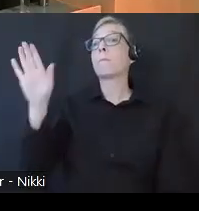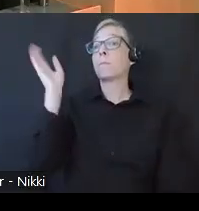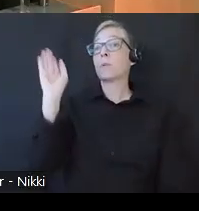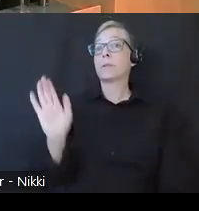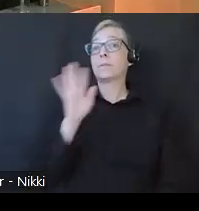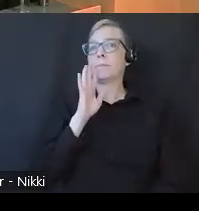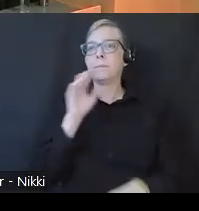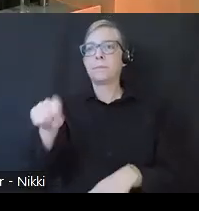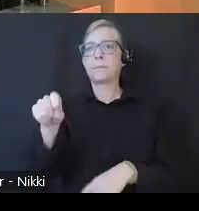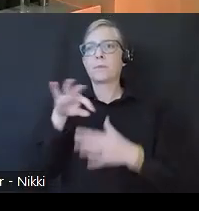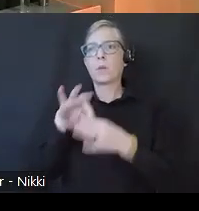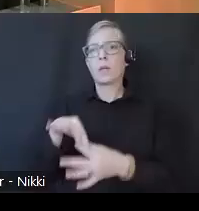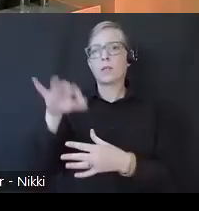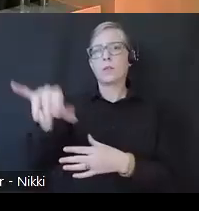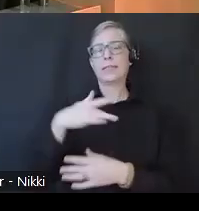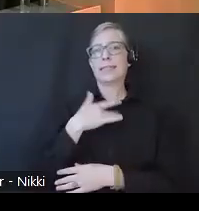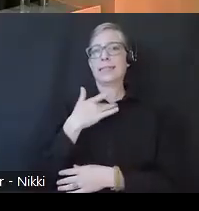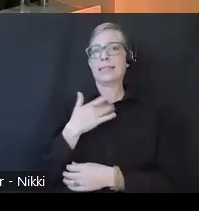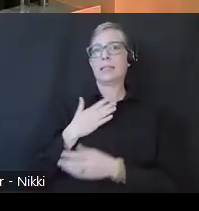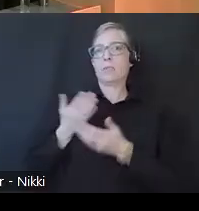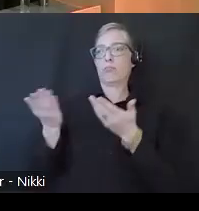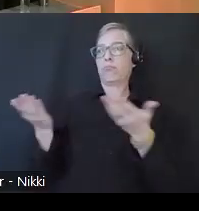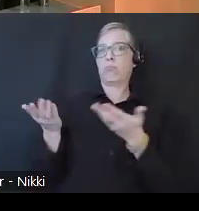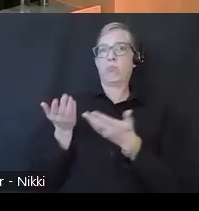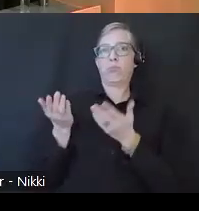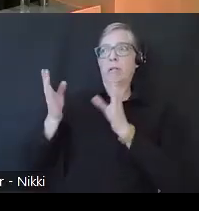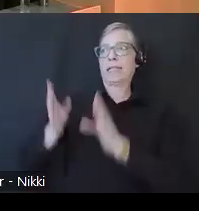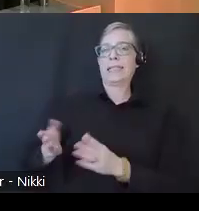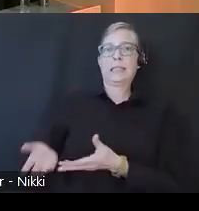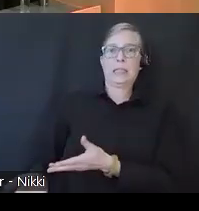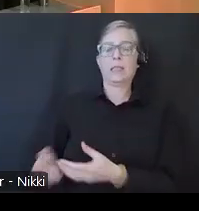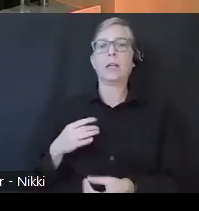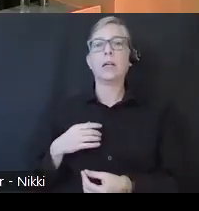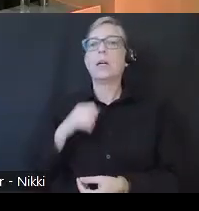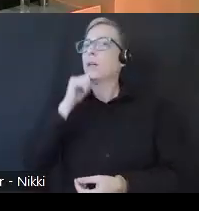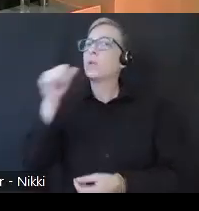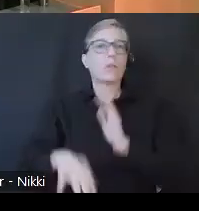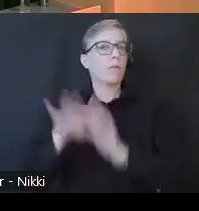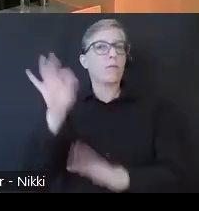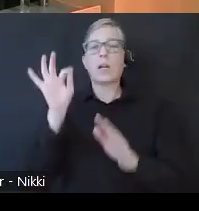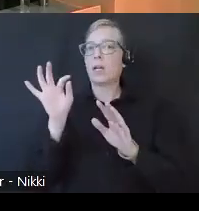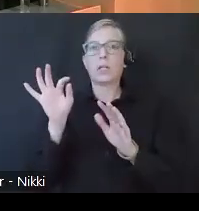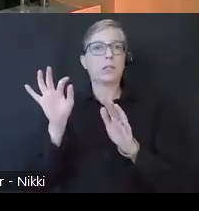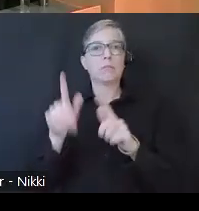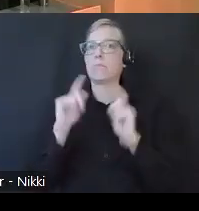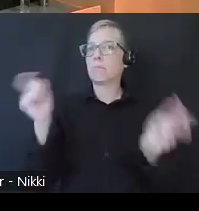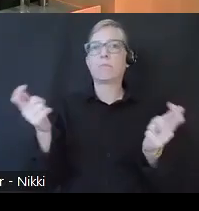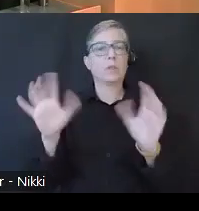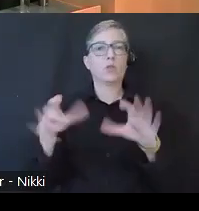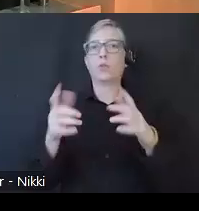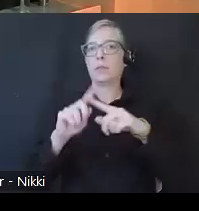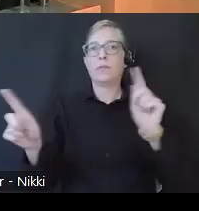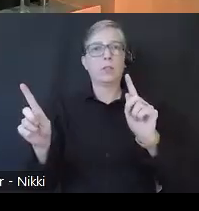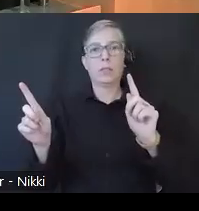sensed presence, I don't think I mentioned that we're finding significant group differences between our schizophrenia participants and our controls.